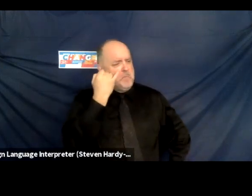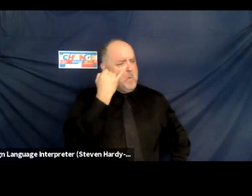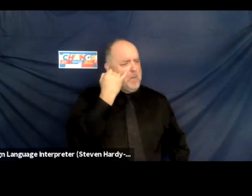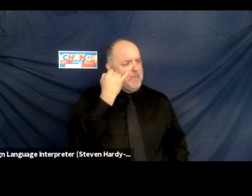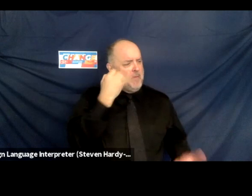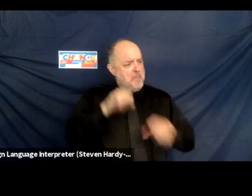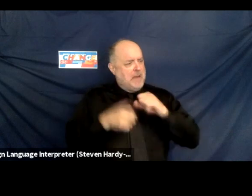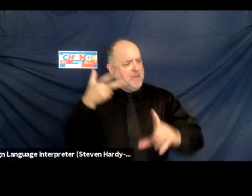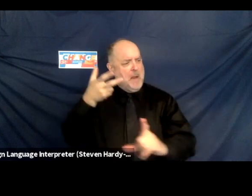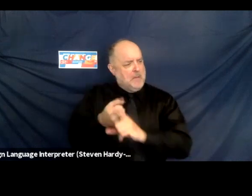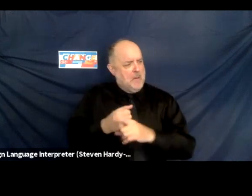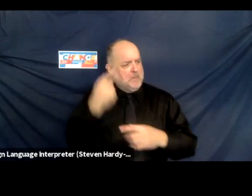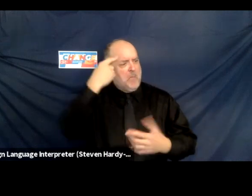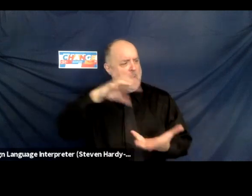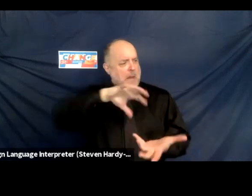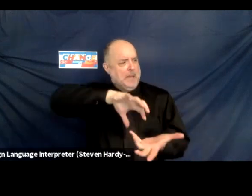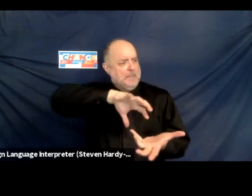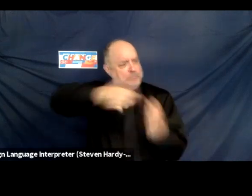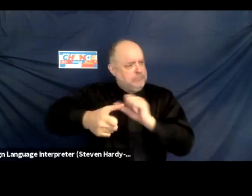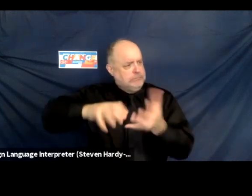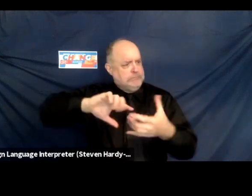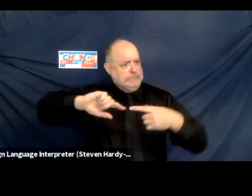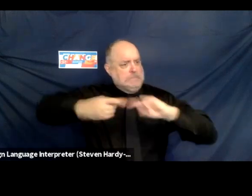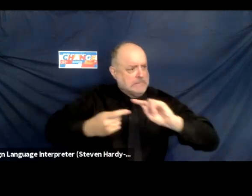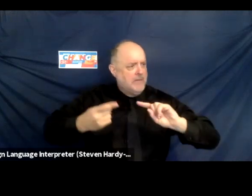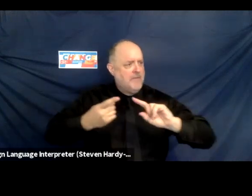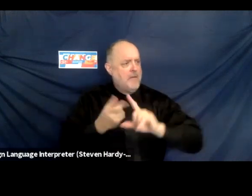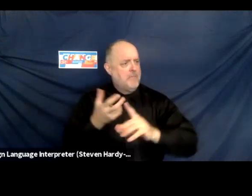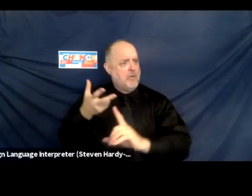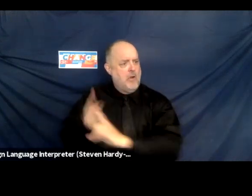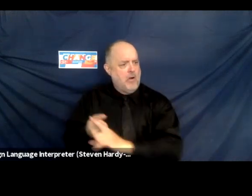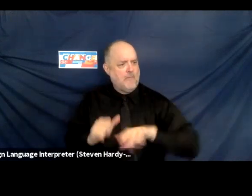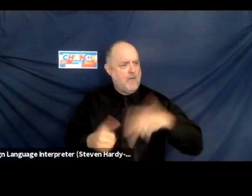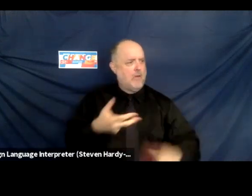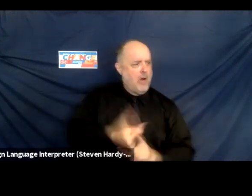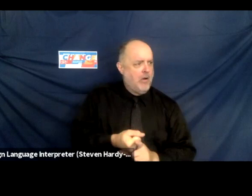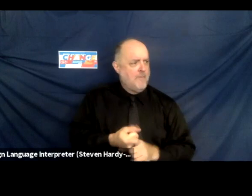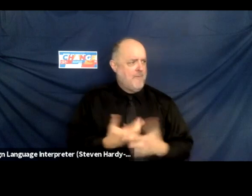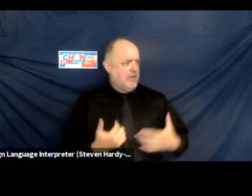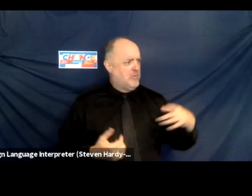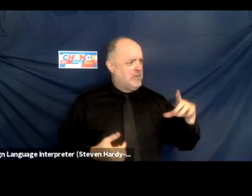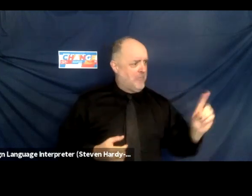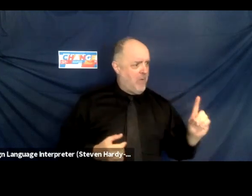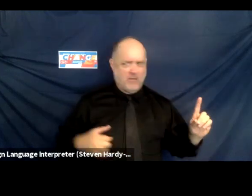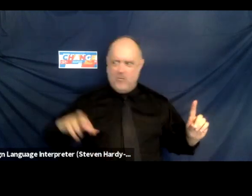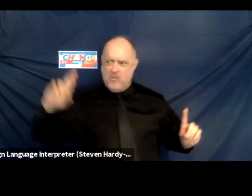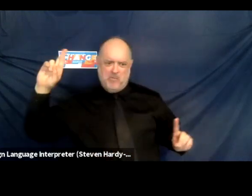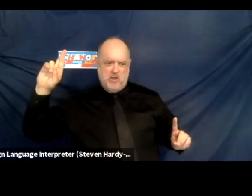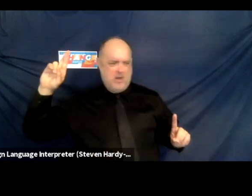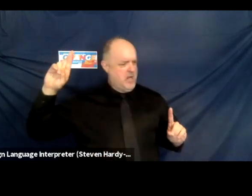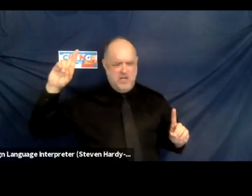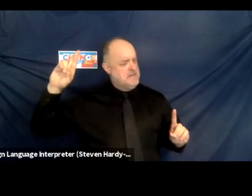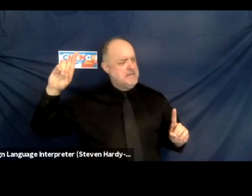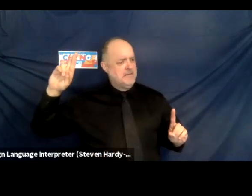from that bicycle accident or flying out of your grandfather's car." And then when they found that I was a Republican, or I was a Democrat, my Republican parents